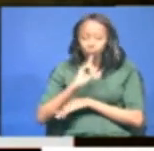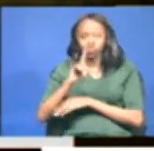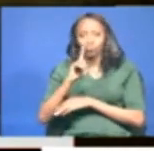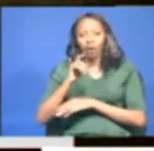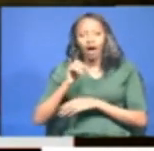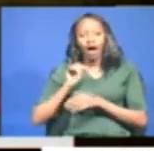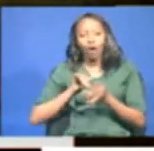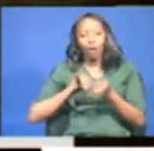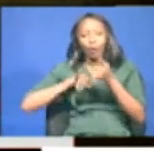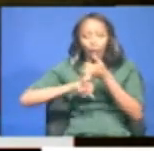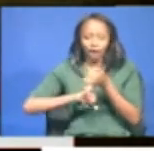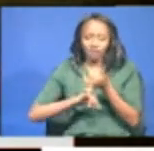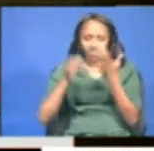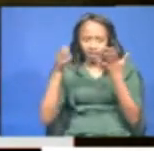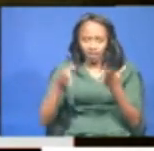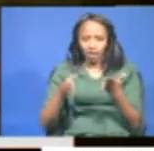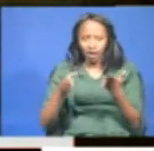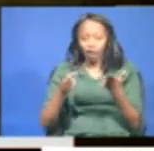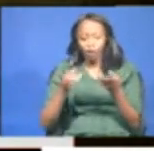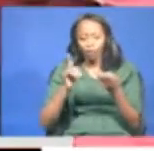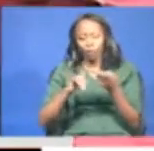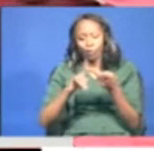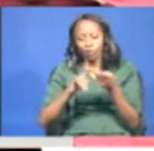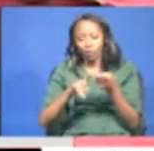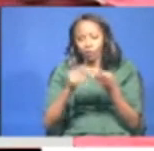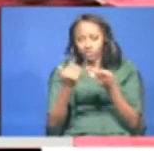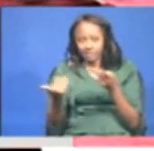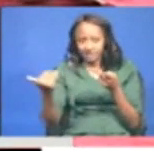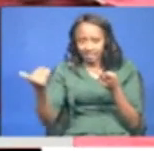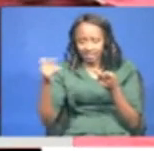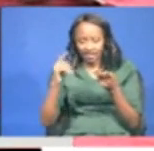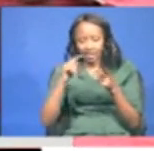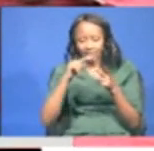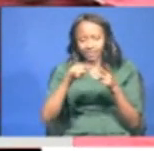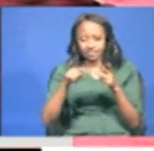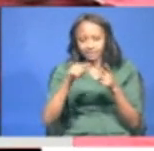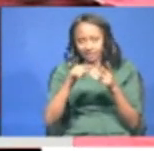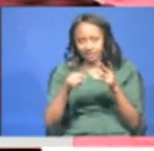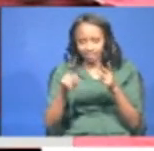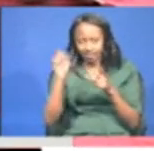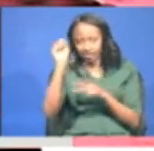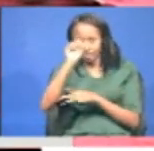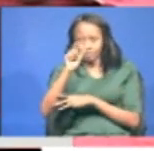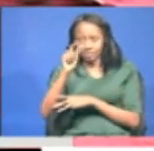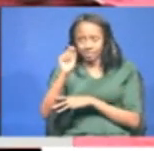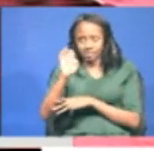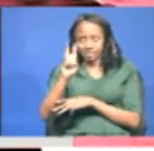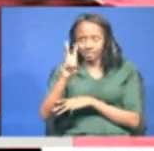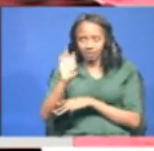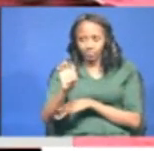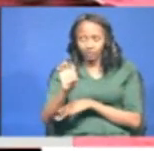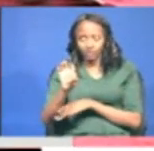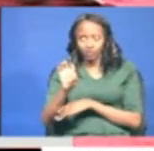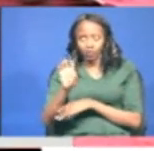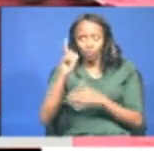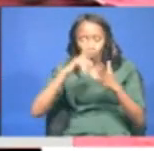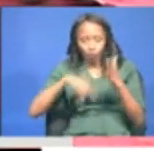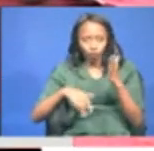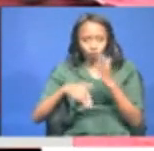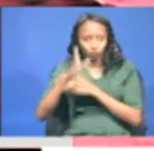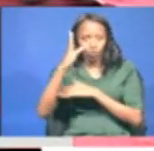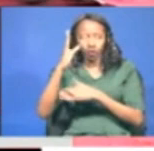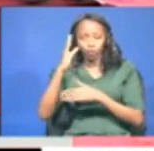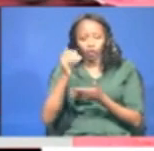left behind, his children, Stephen and your kids, whatever God can help me to see you